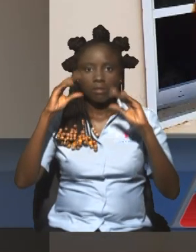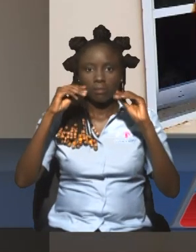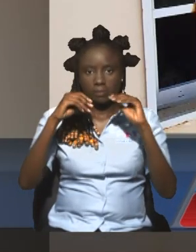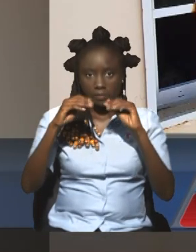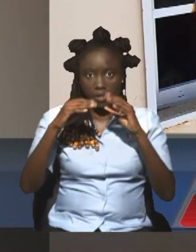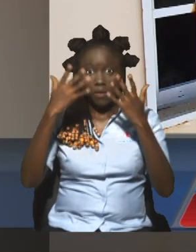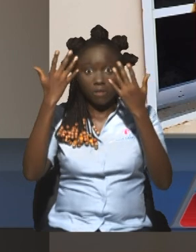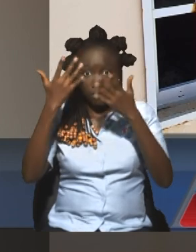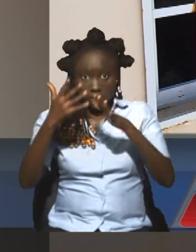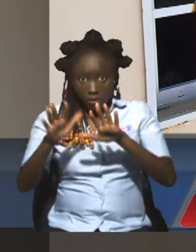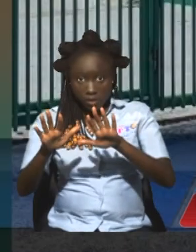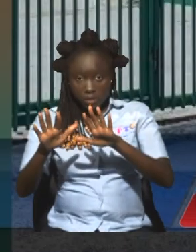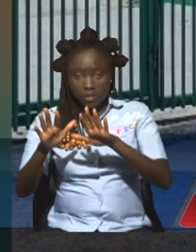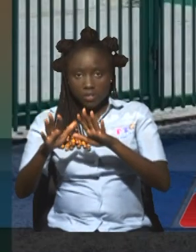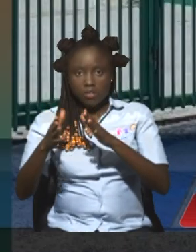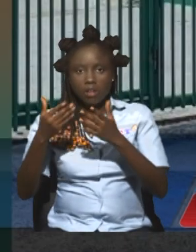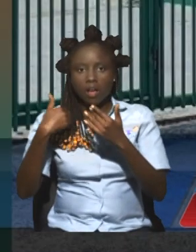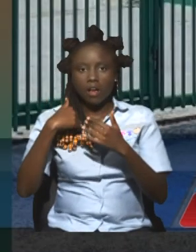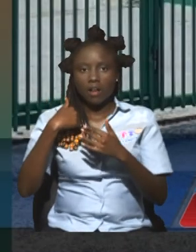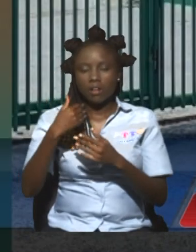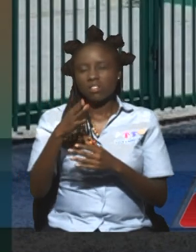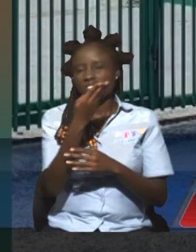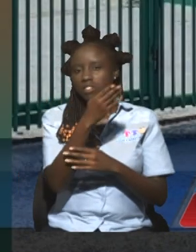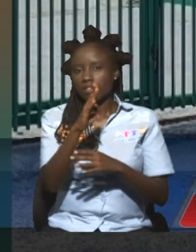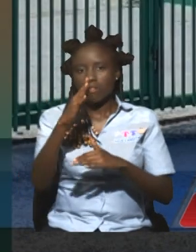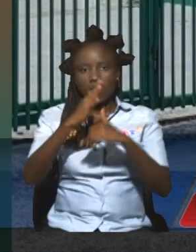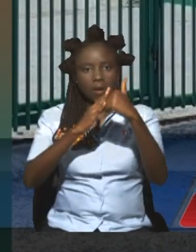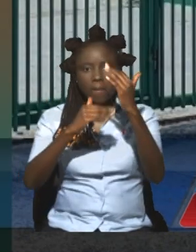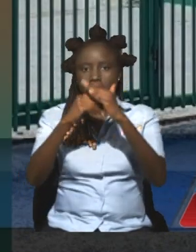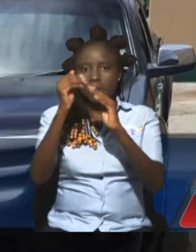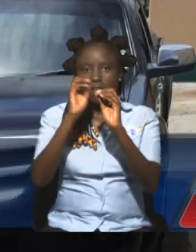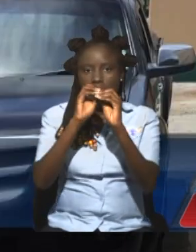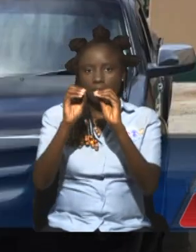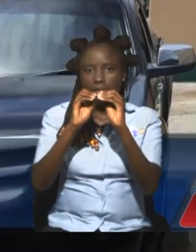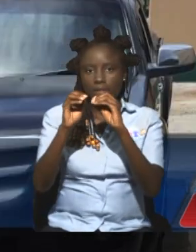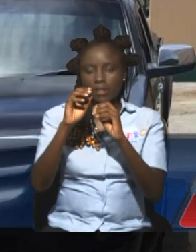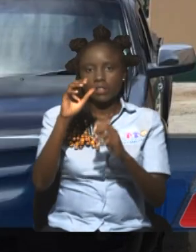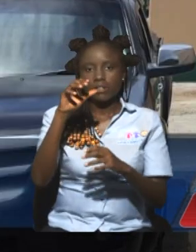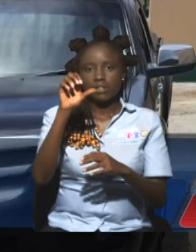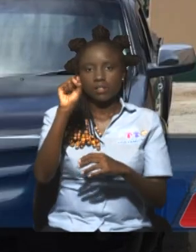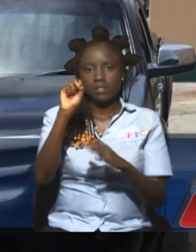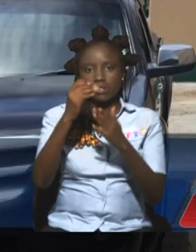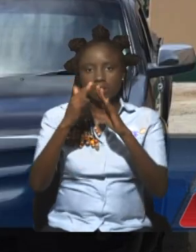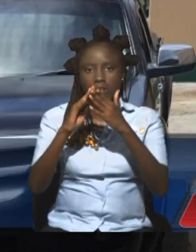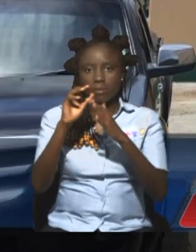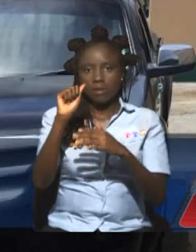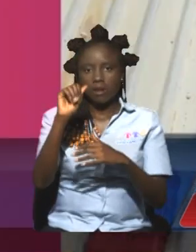seven facilities are under renovation, including the Scarborough Abattoir.